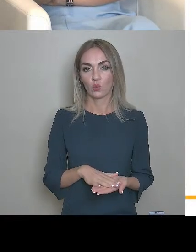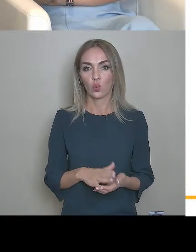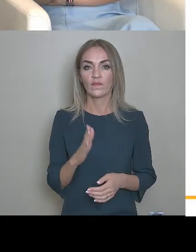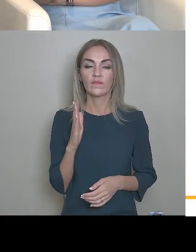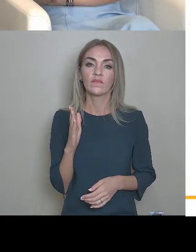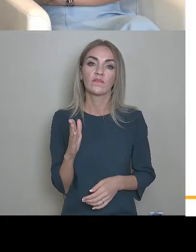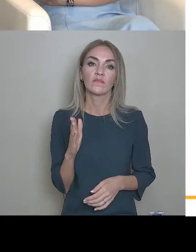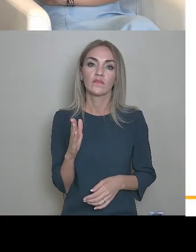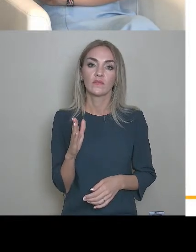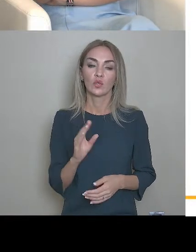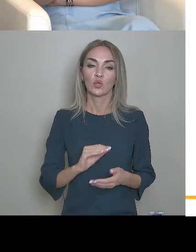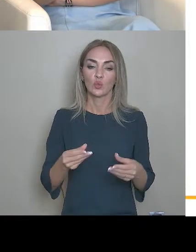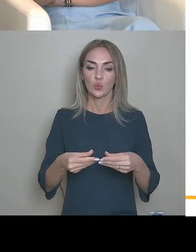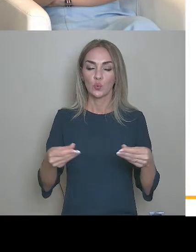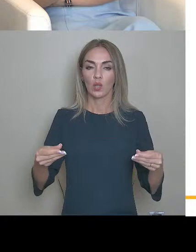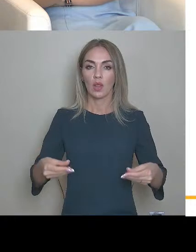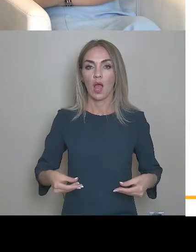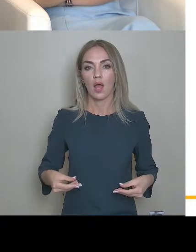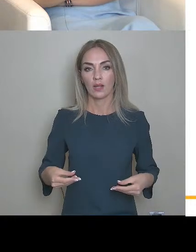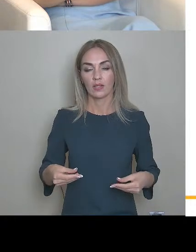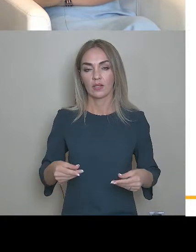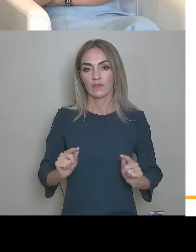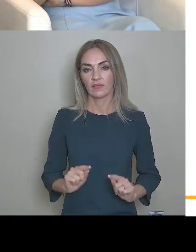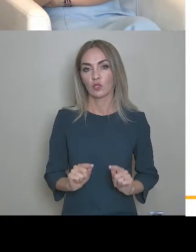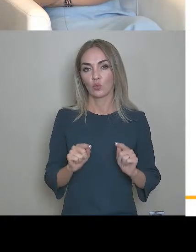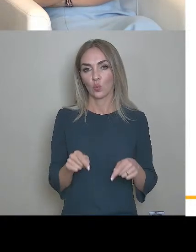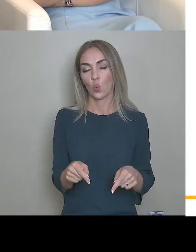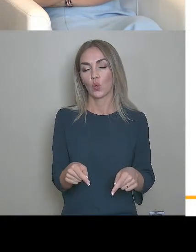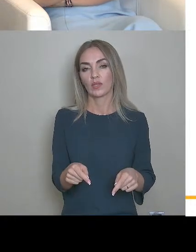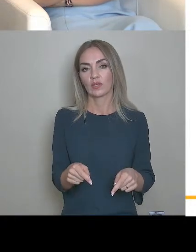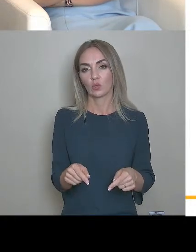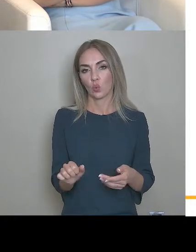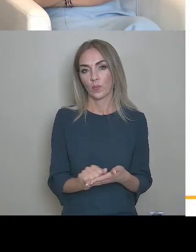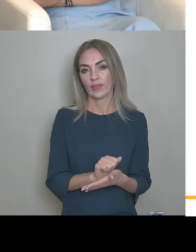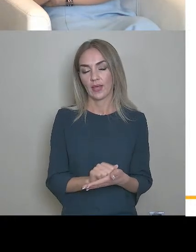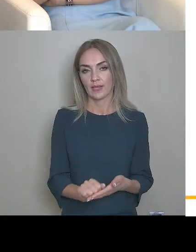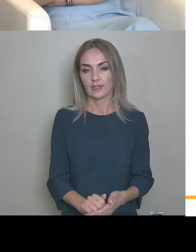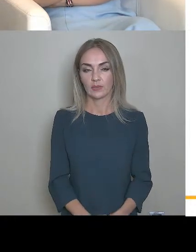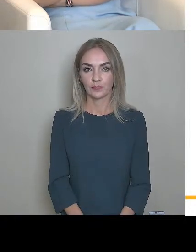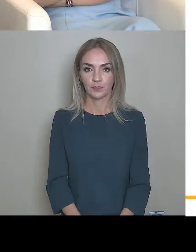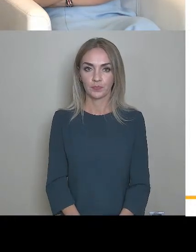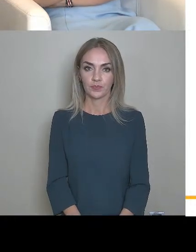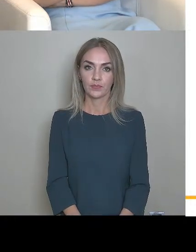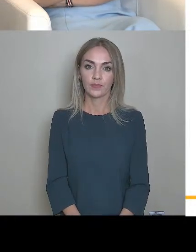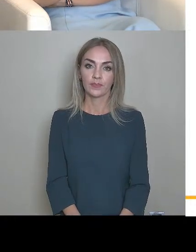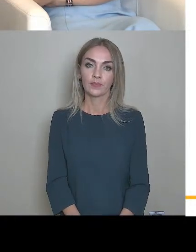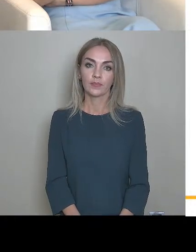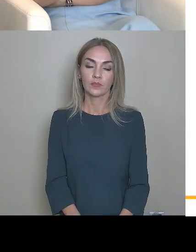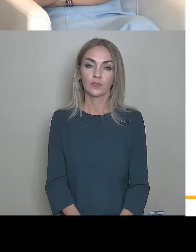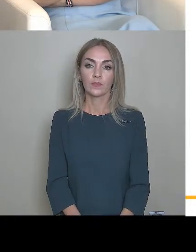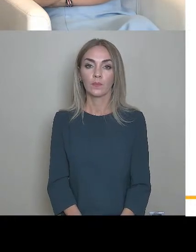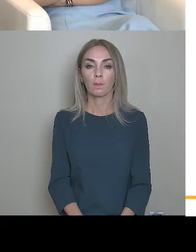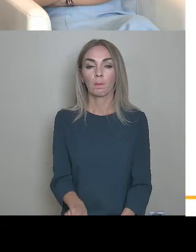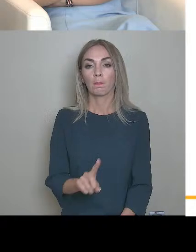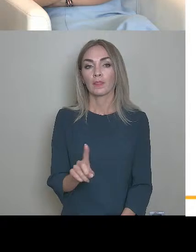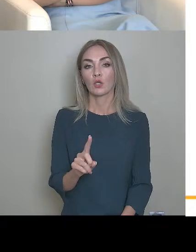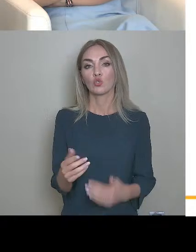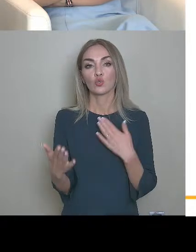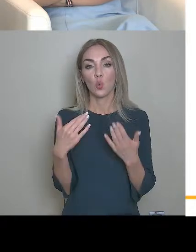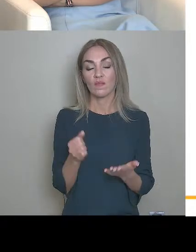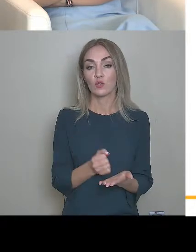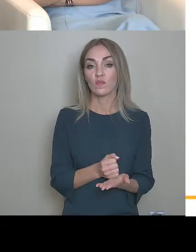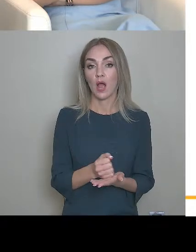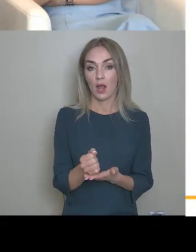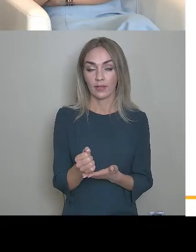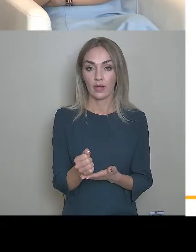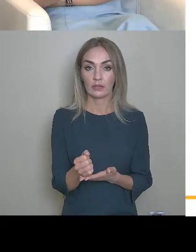please take care of registering this notice, and so that it will be registered in the logs of incoming